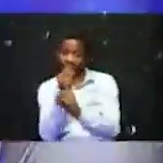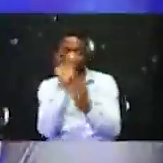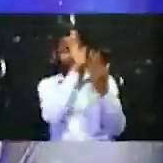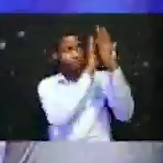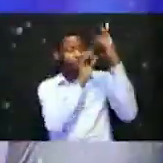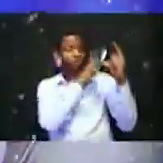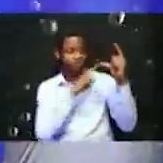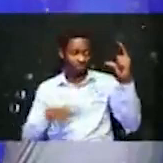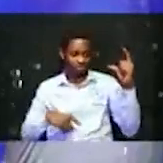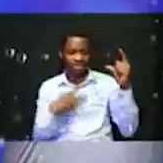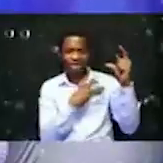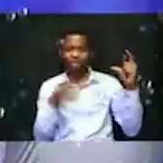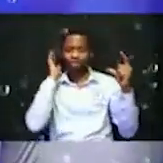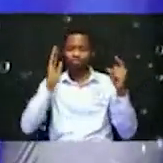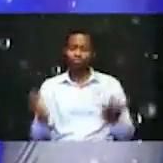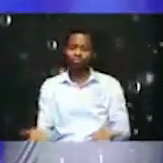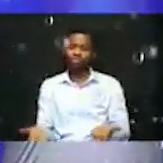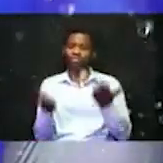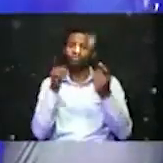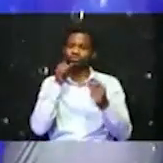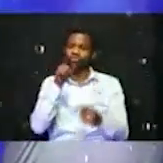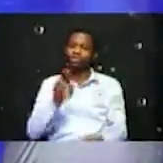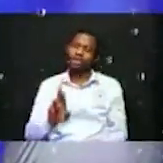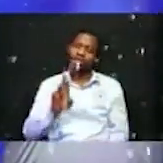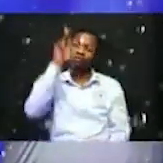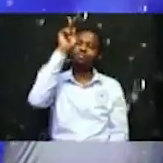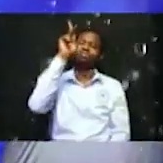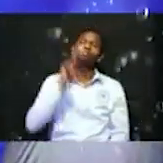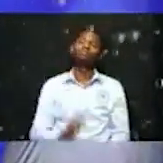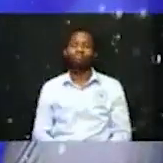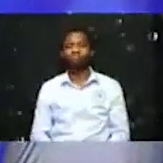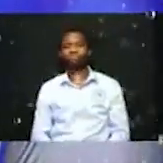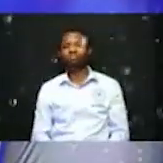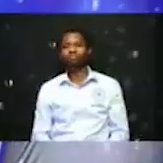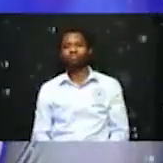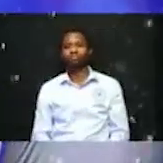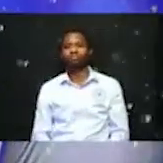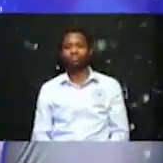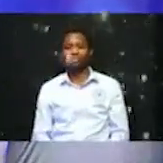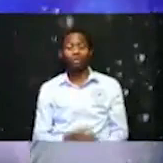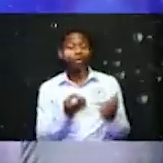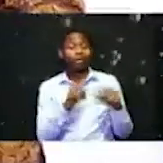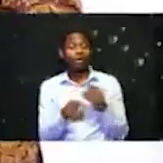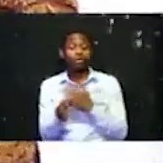and he will lift you up. Mumre mo ase Awurade anim na obemma mo so. Now when God lifts you up, human